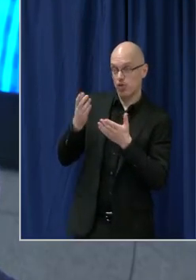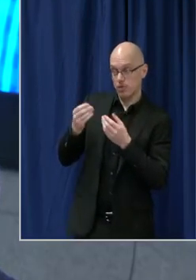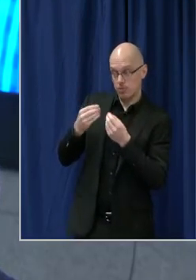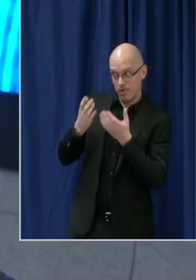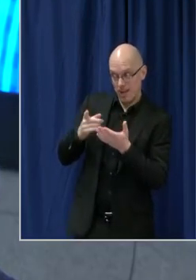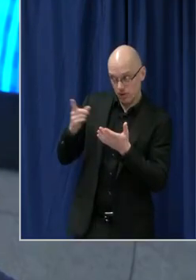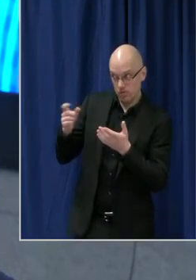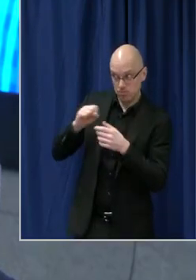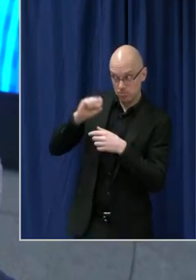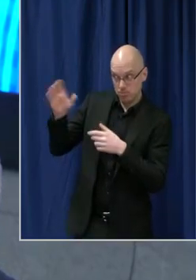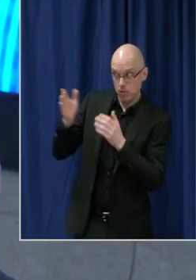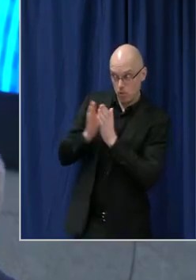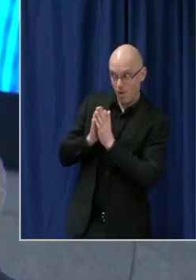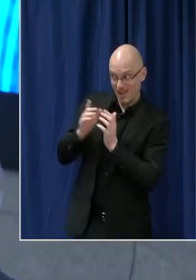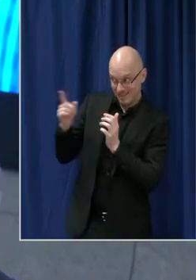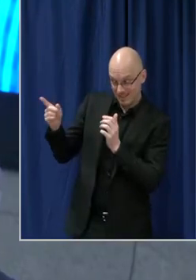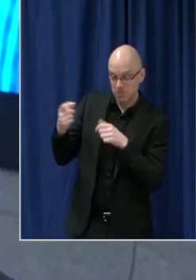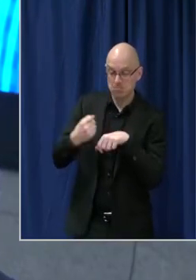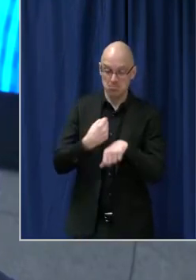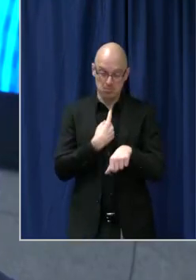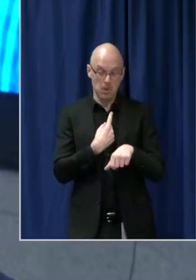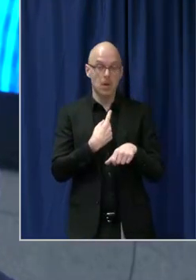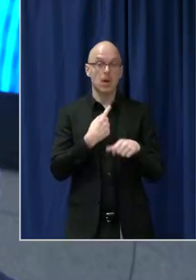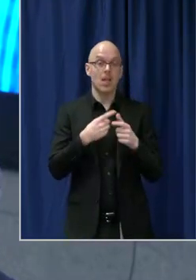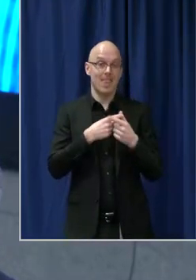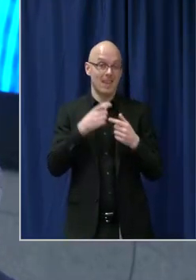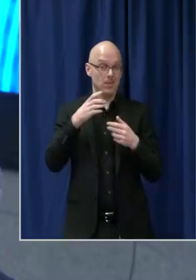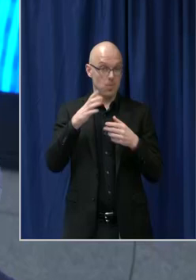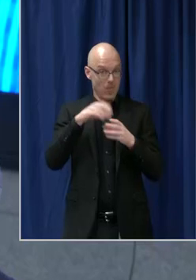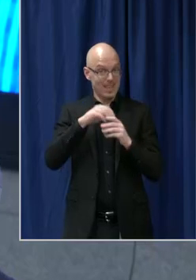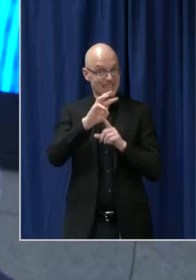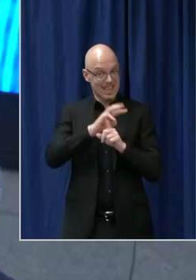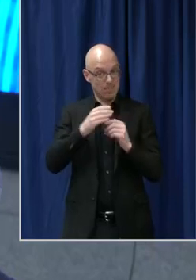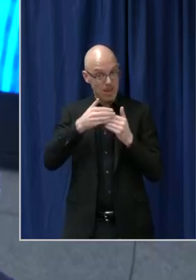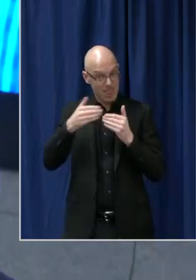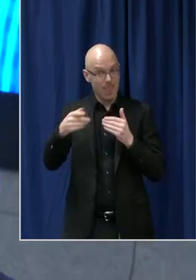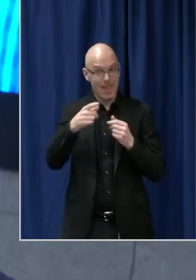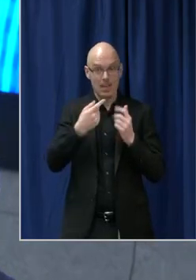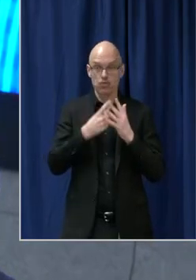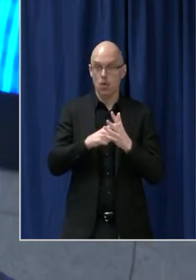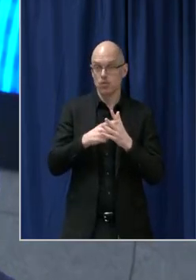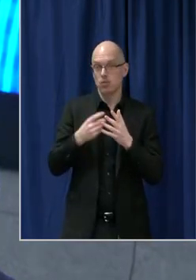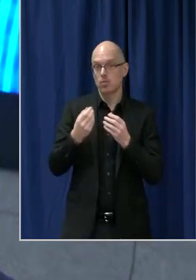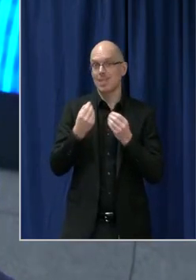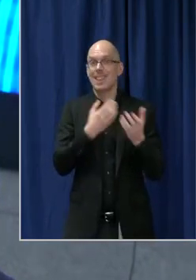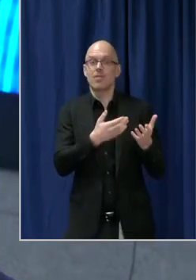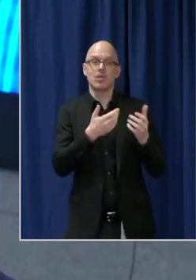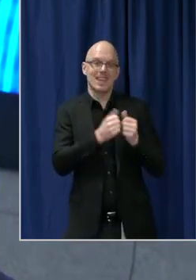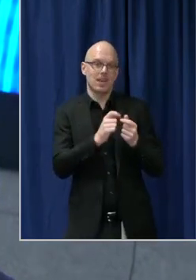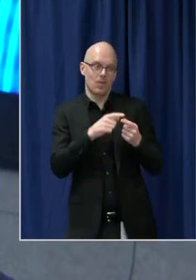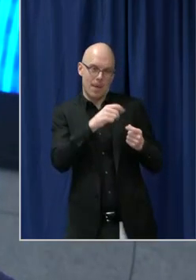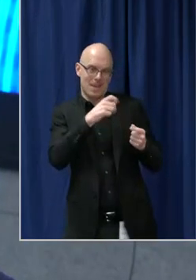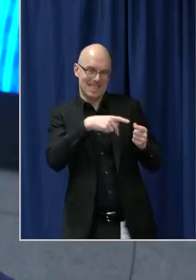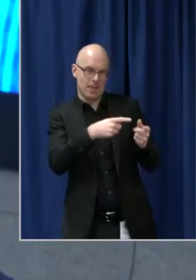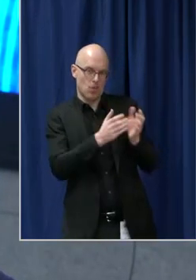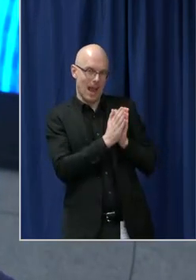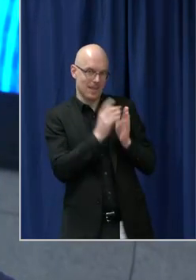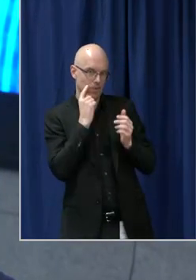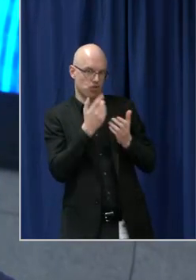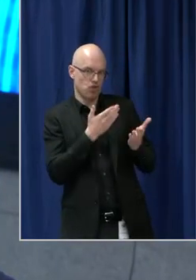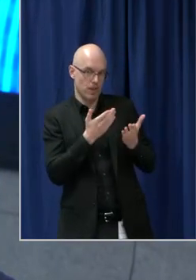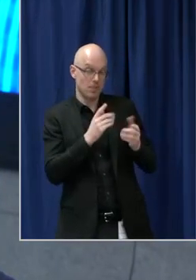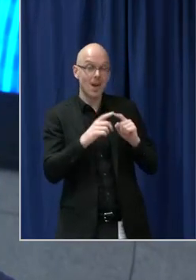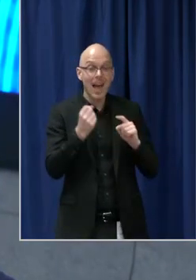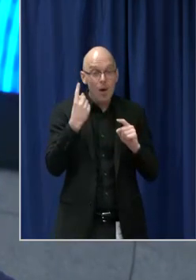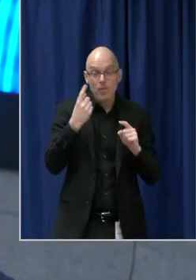that valid request, and then within 6 months they begin to deliver texts to that PSAP that has requested the service. However, because